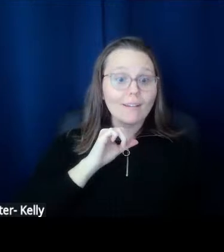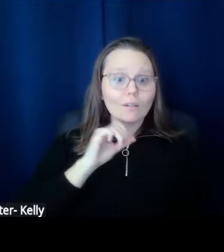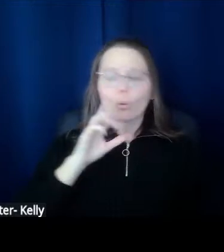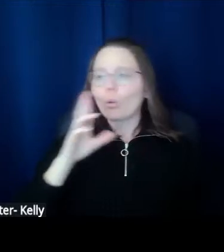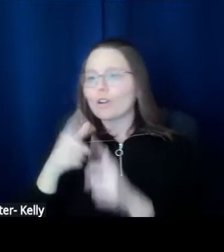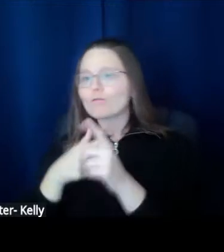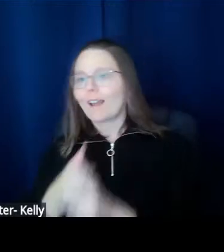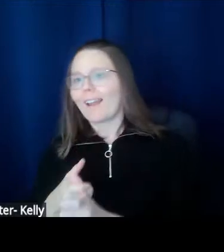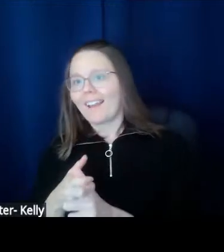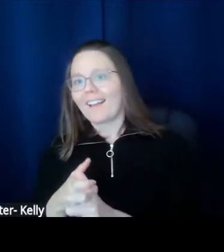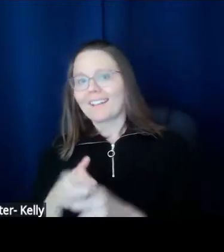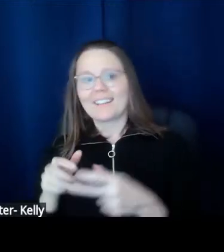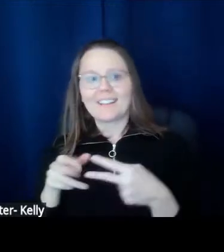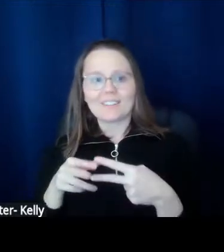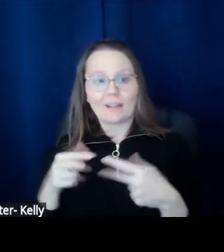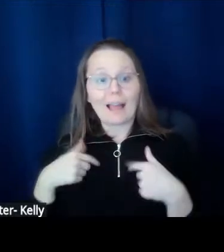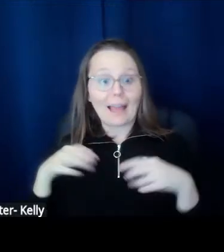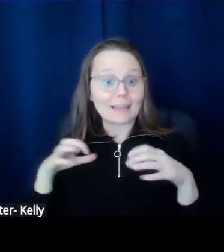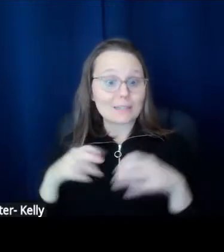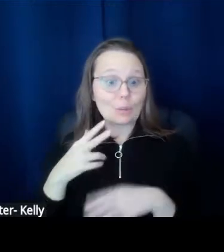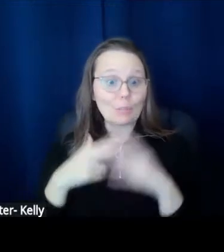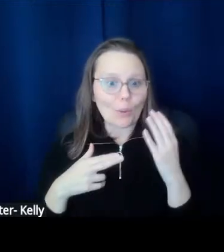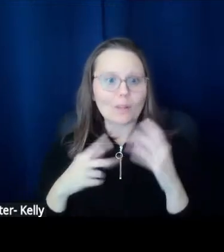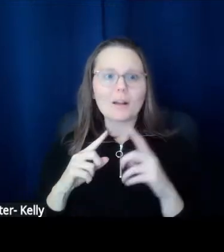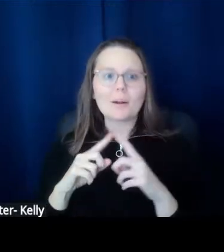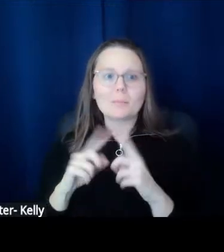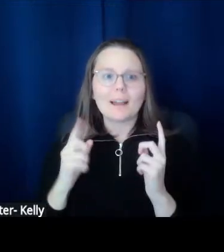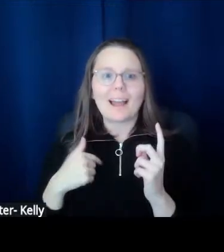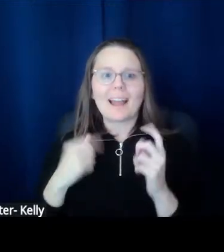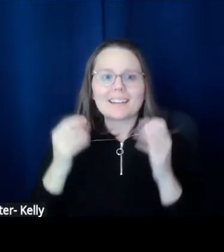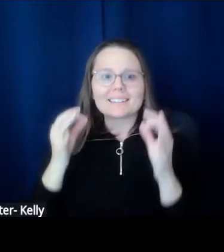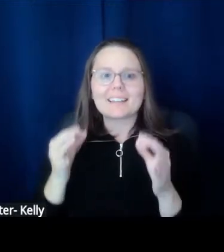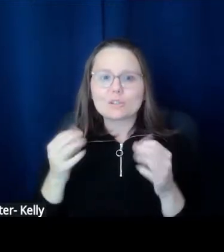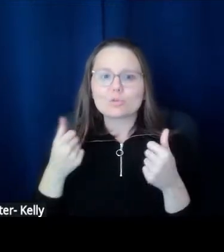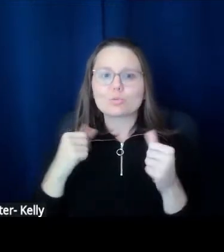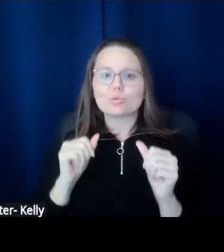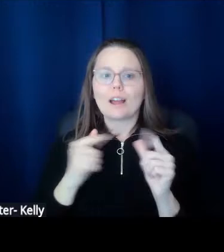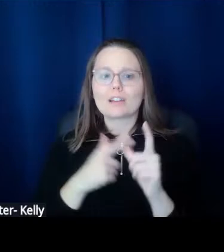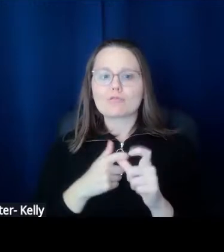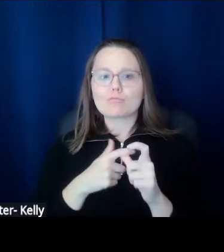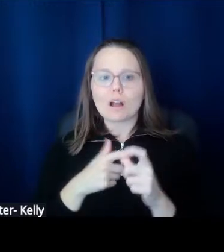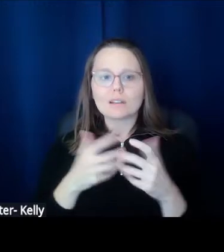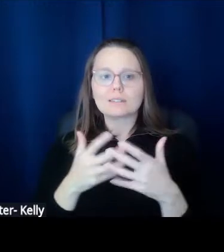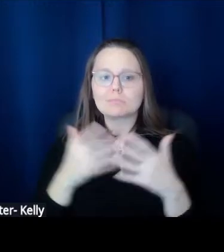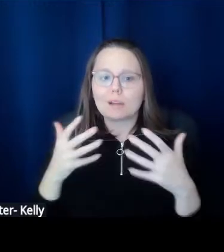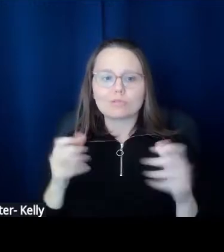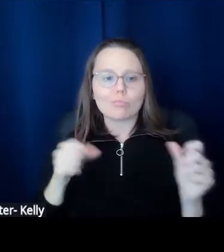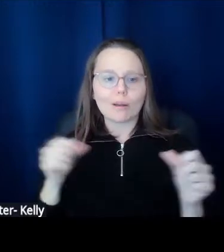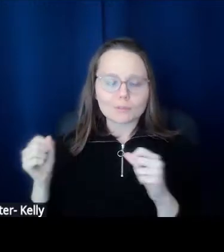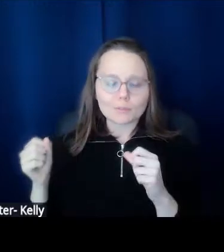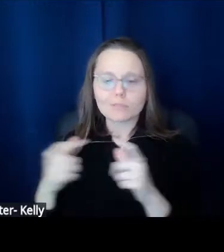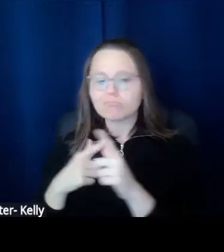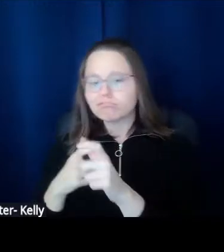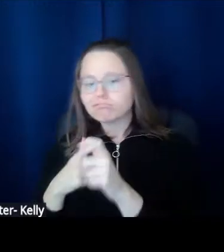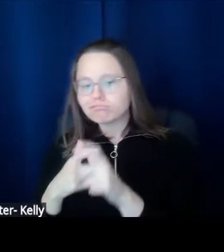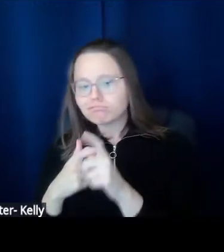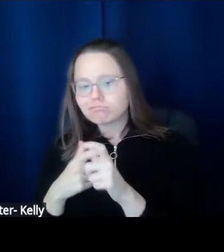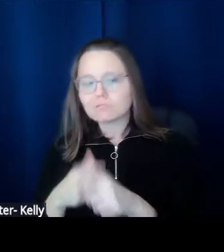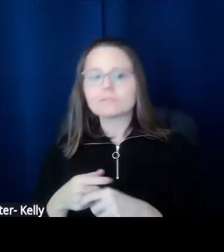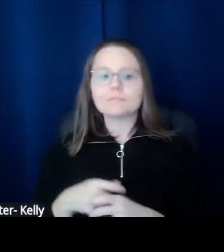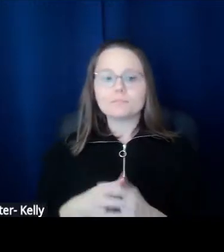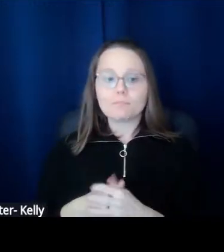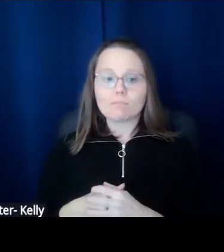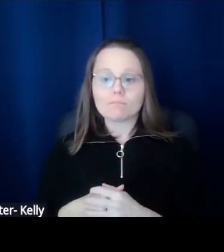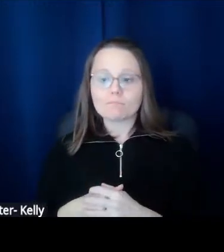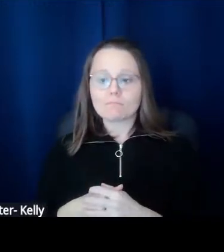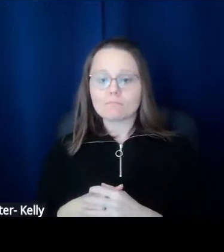And I was like, I did both, but I decided to try and run as much as I was doing other things. And